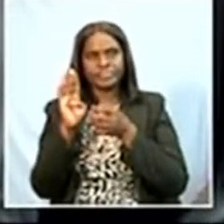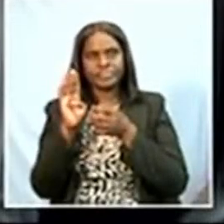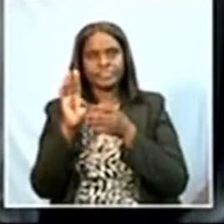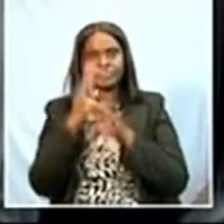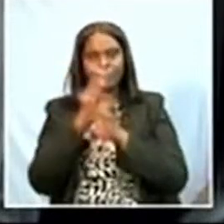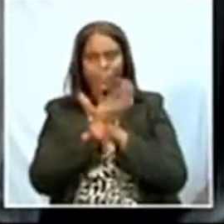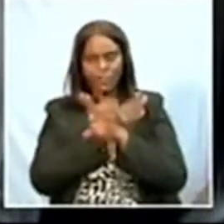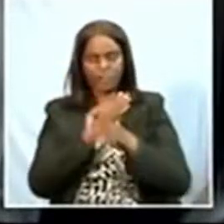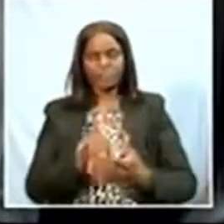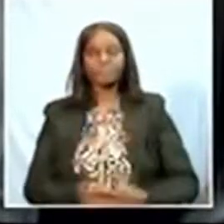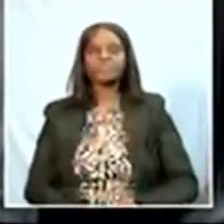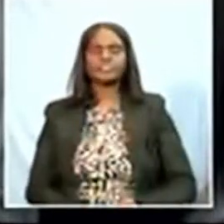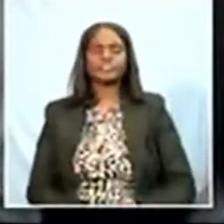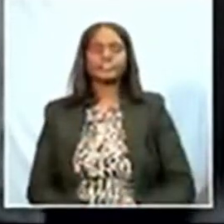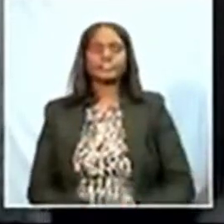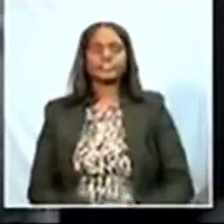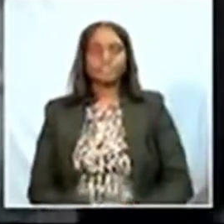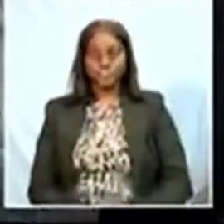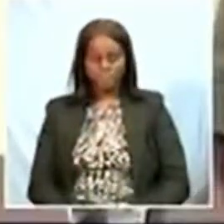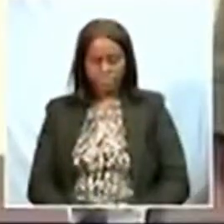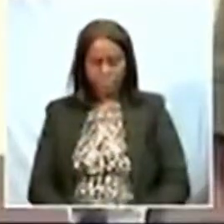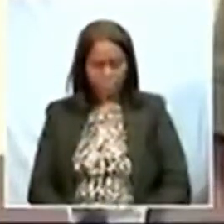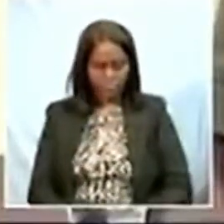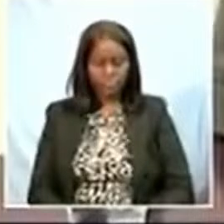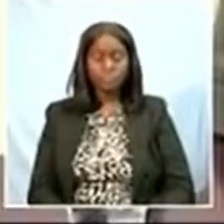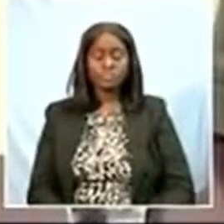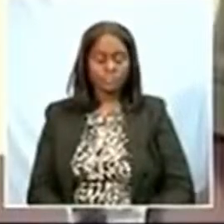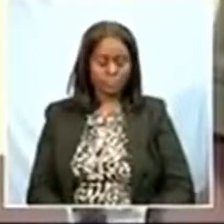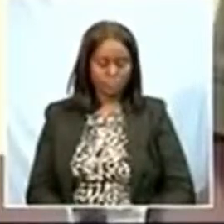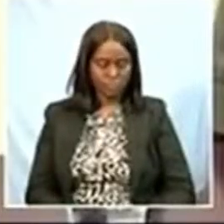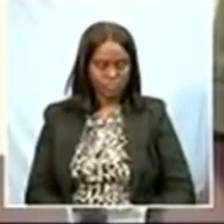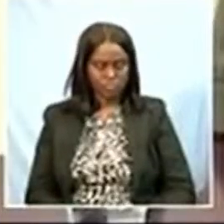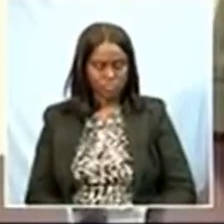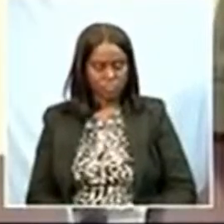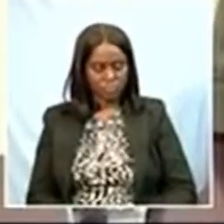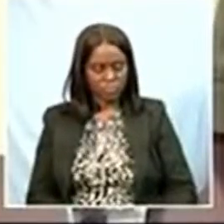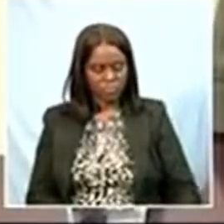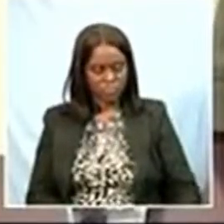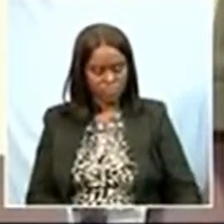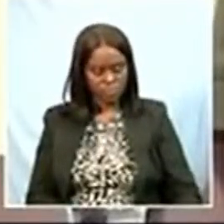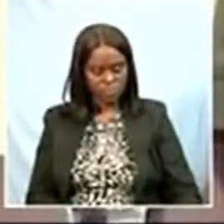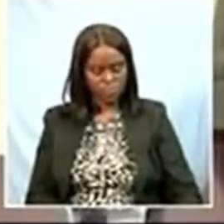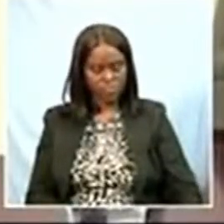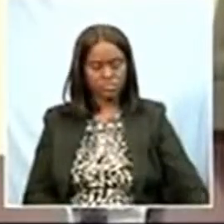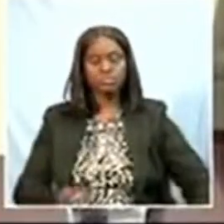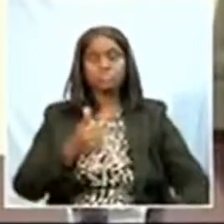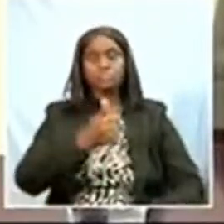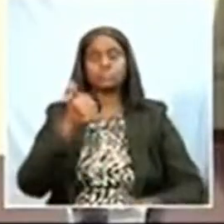before. Thank you so very much, Honorable Selbel. Is there any other member who has a follow-up question?